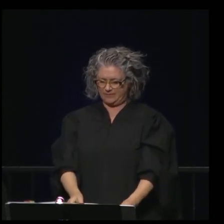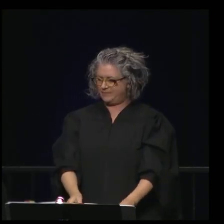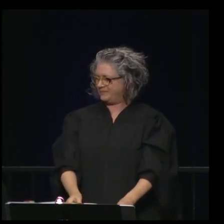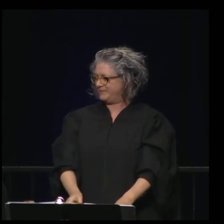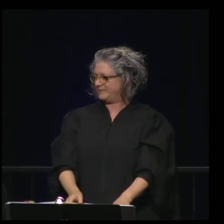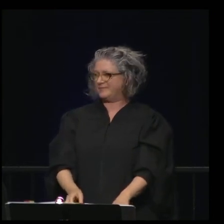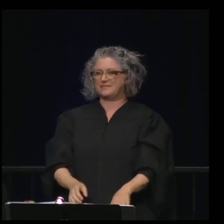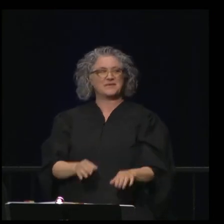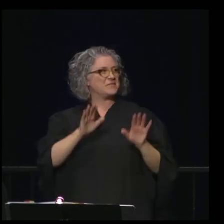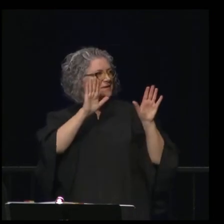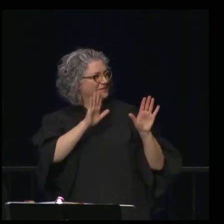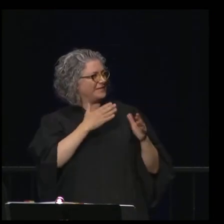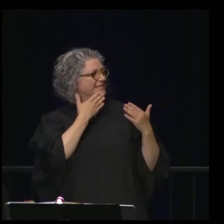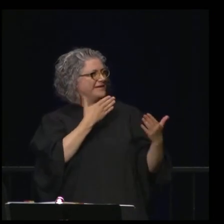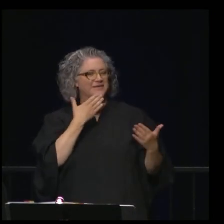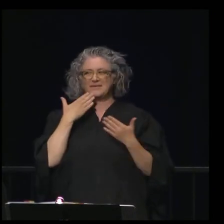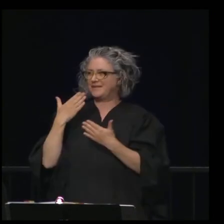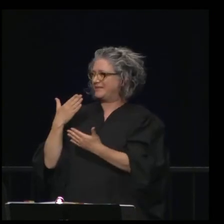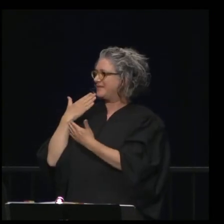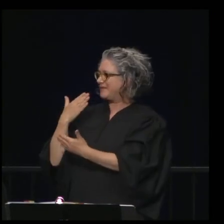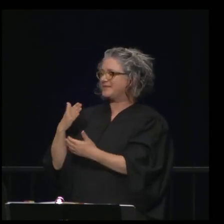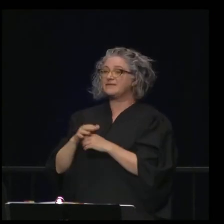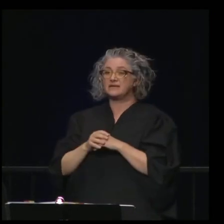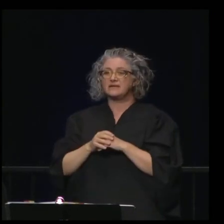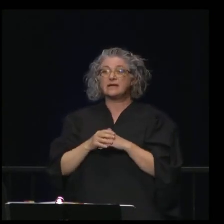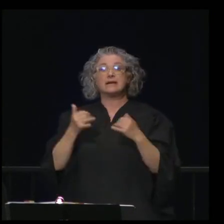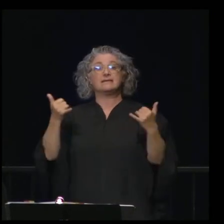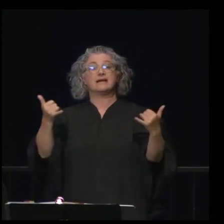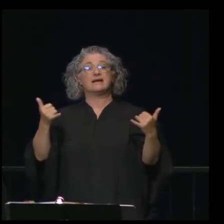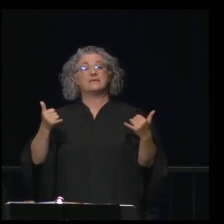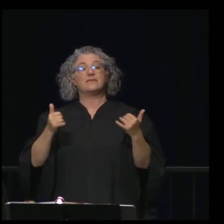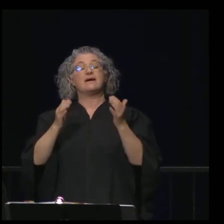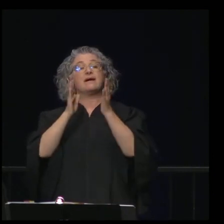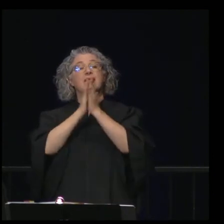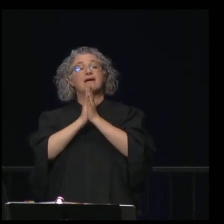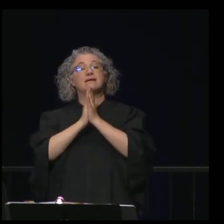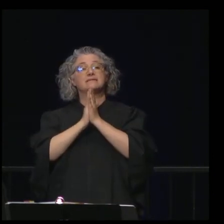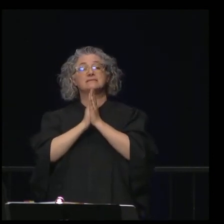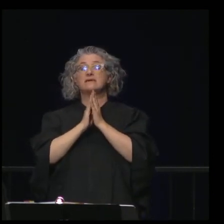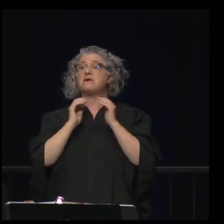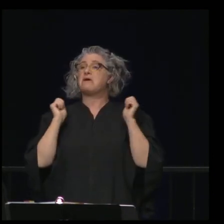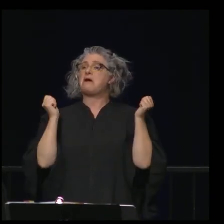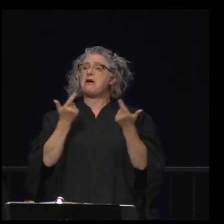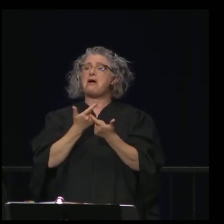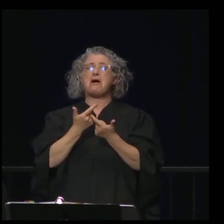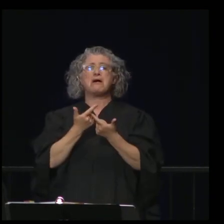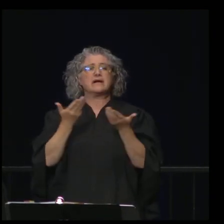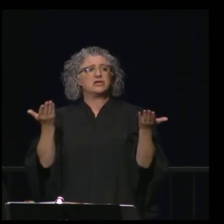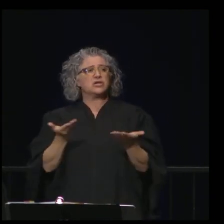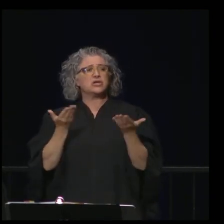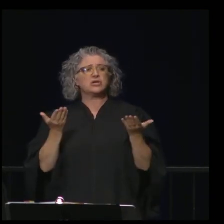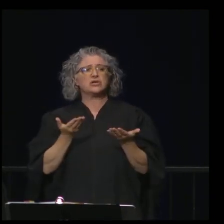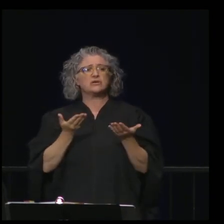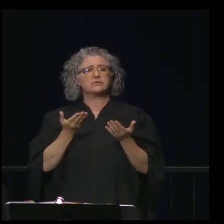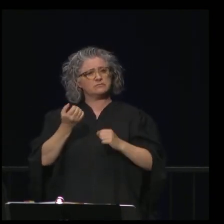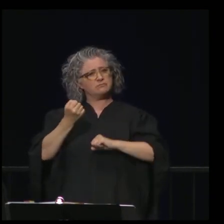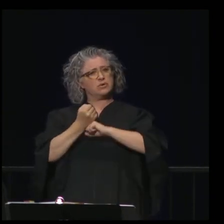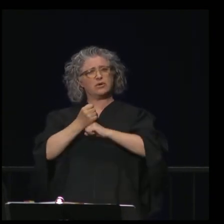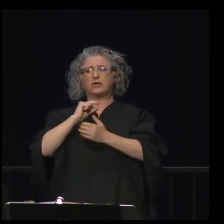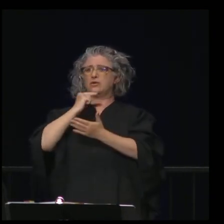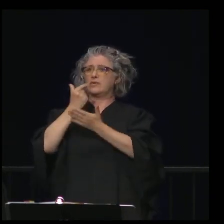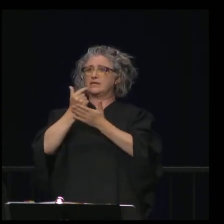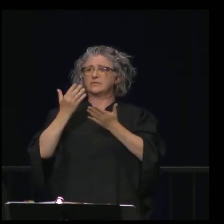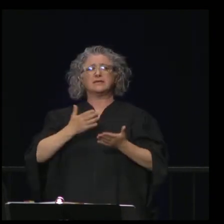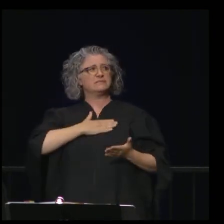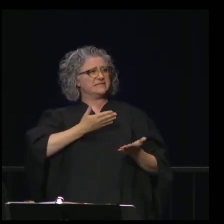That was wonderful. Thank you. I would now like to ask everyone who is here to support a graduate